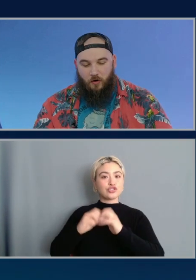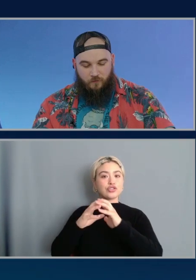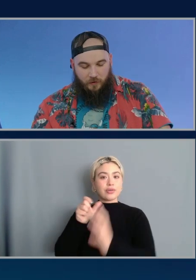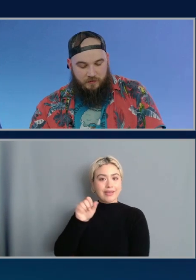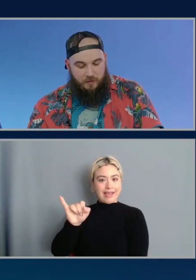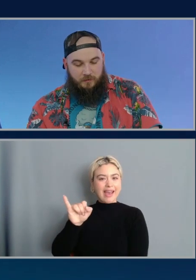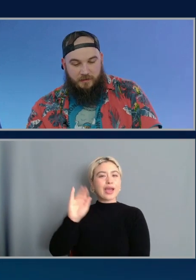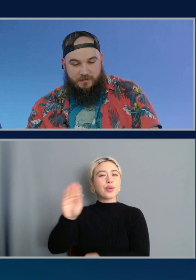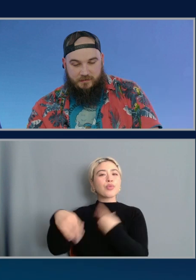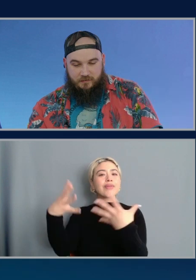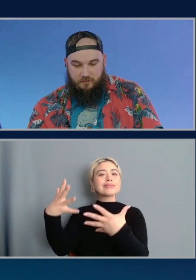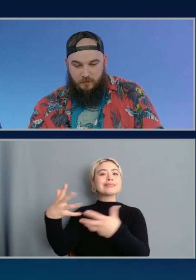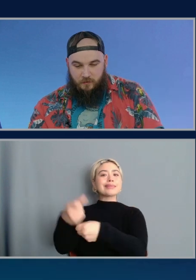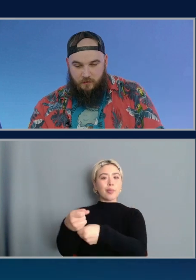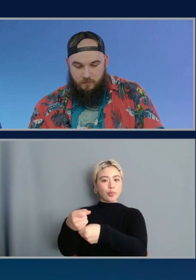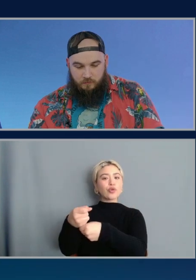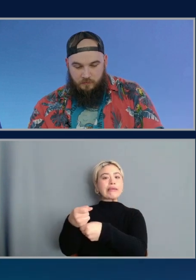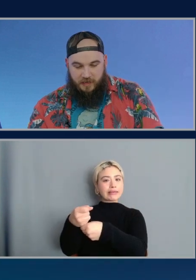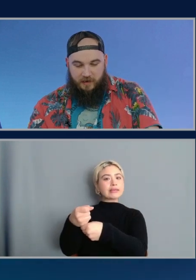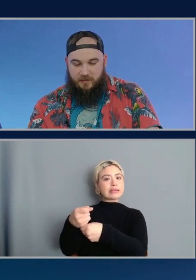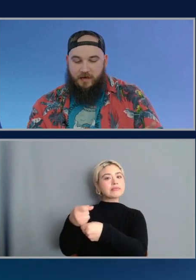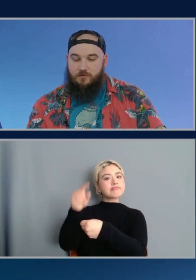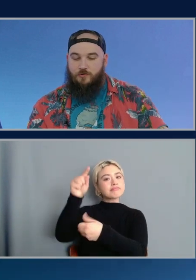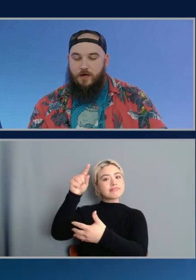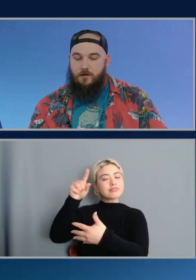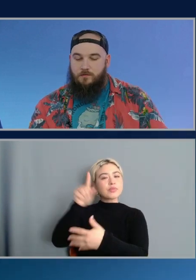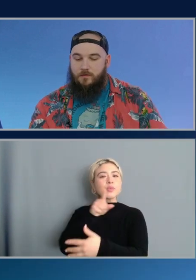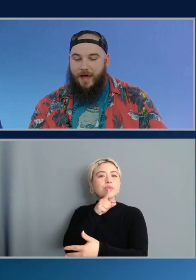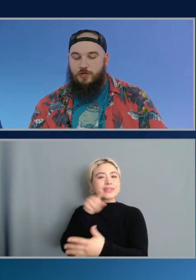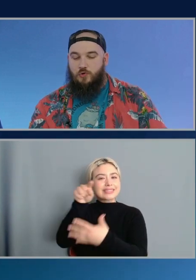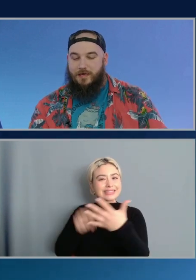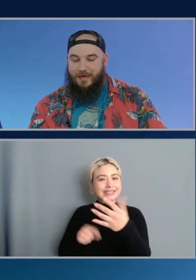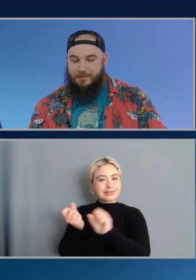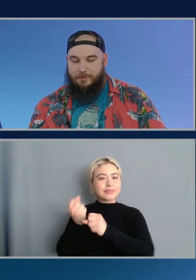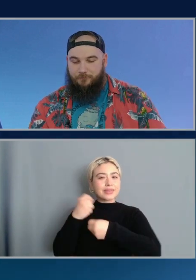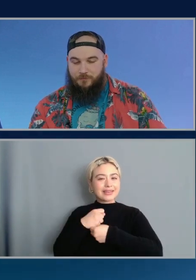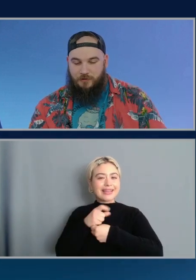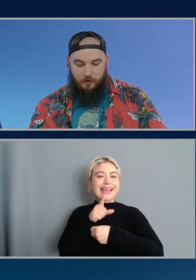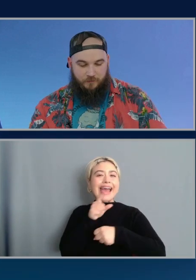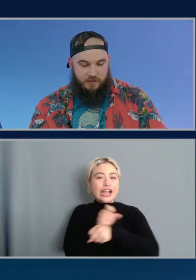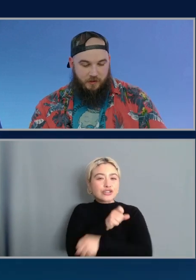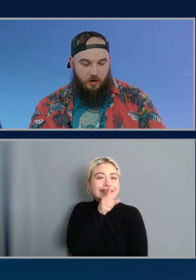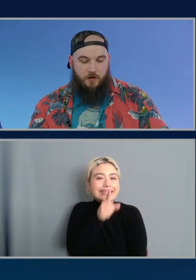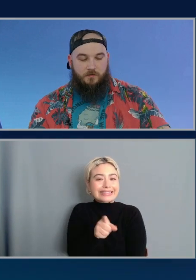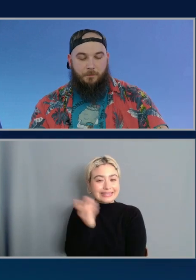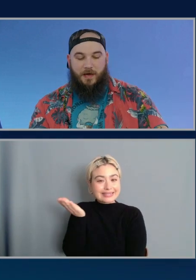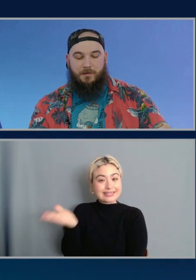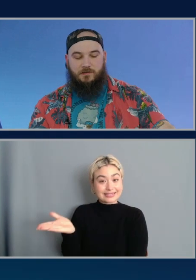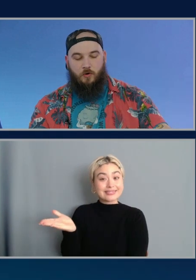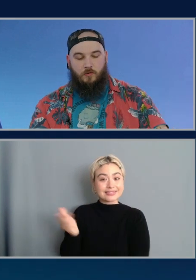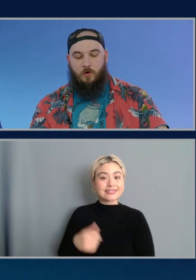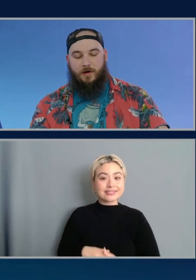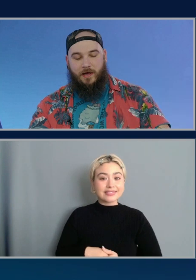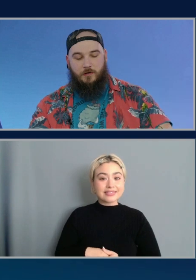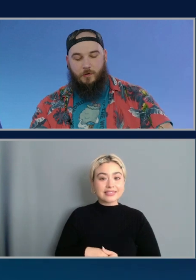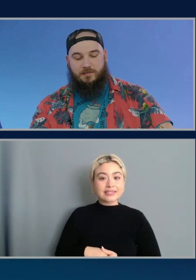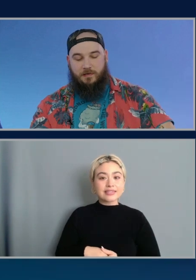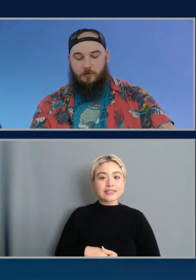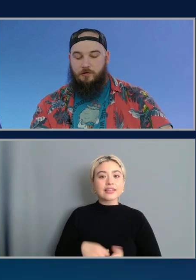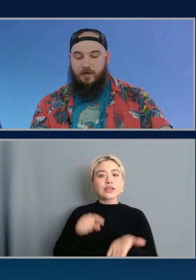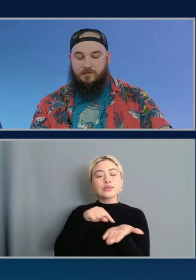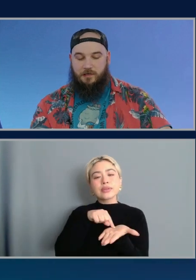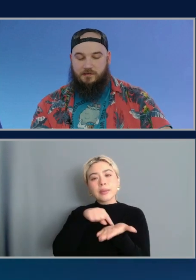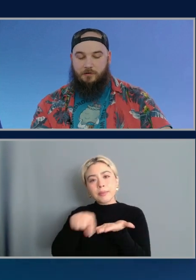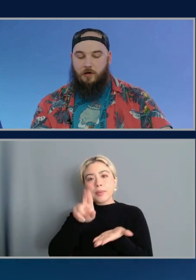summary of what this data that I've created actually is. So if you see here, the payments ONL US